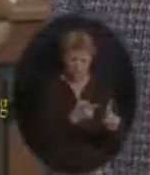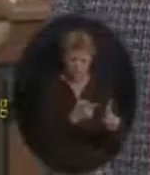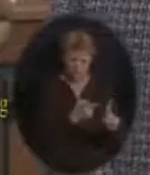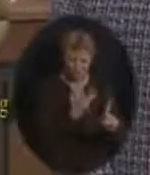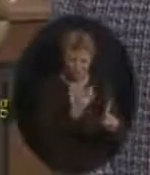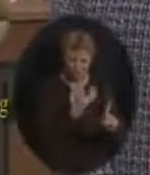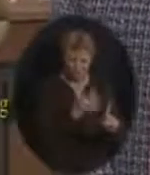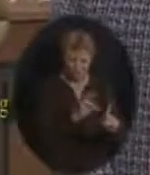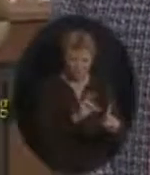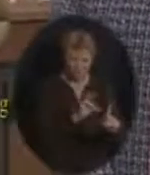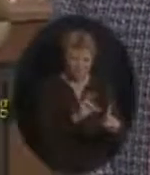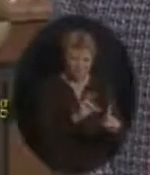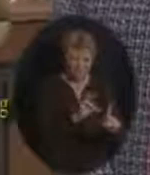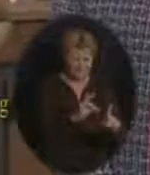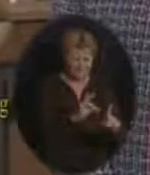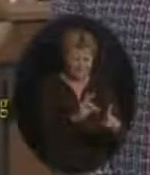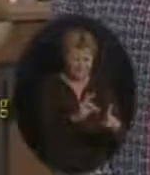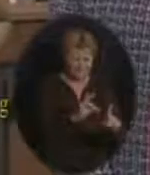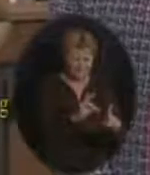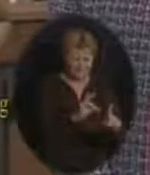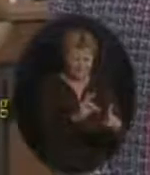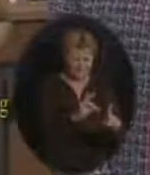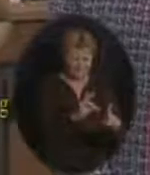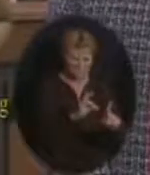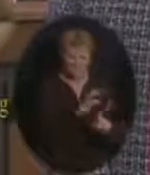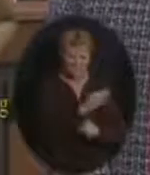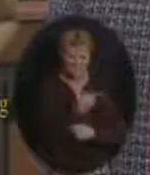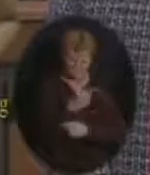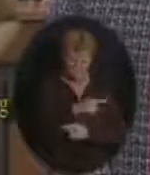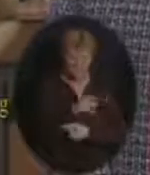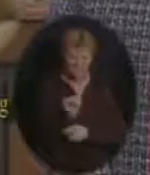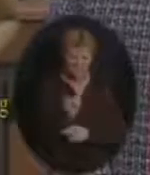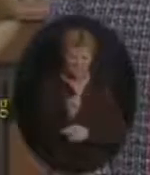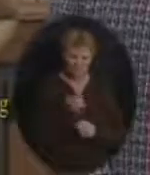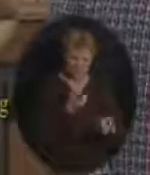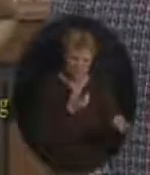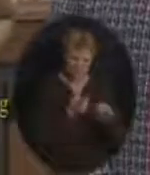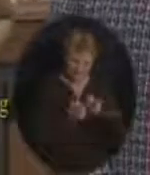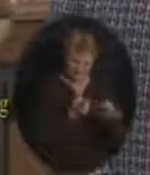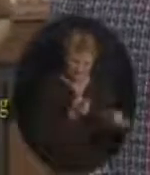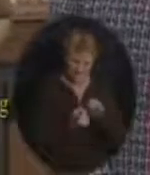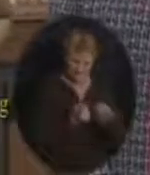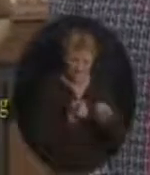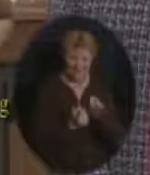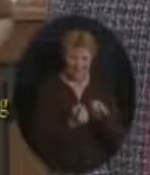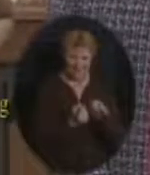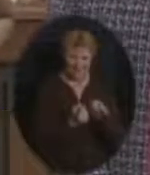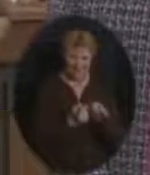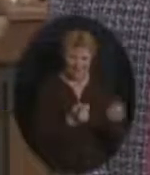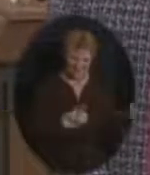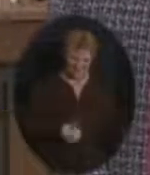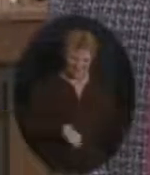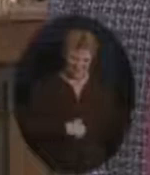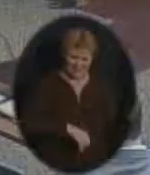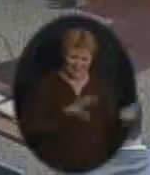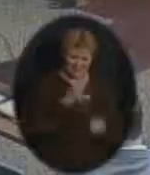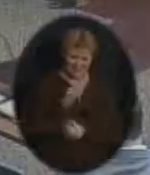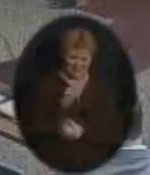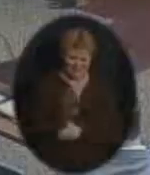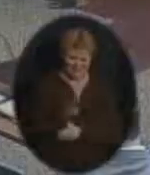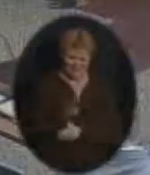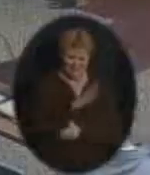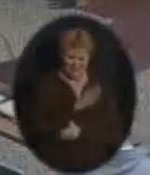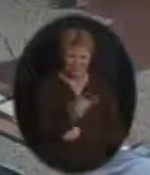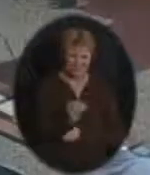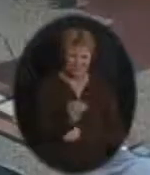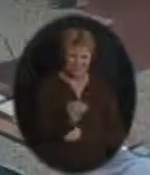ice skater, an honor student, and a member of the Arbor Creek Guitar Club and the unofficial tech support for her